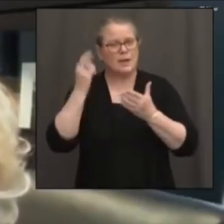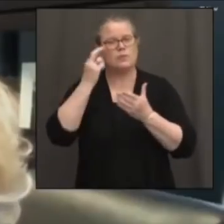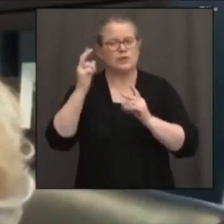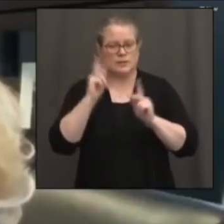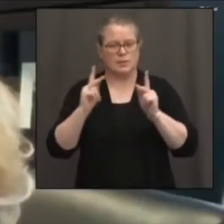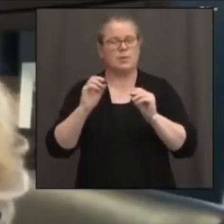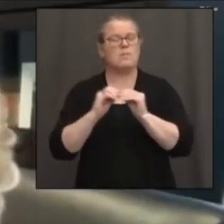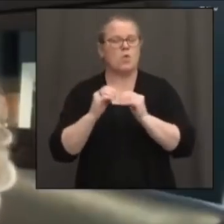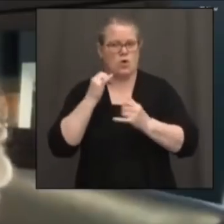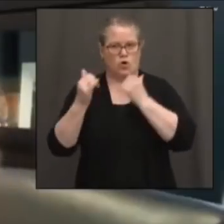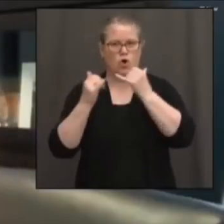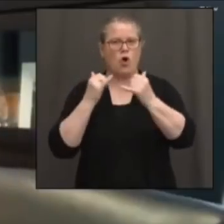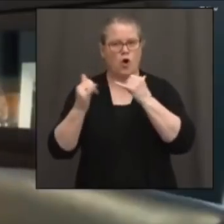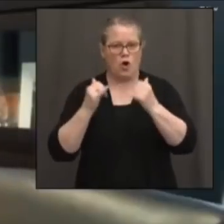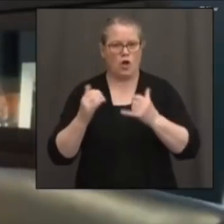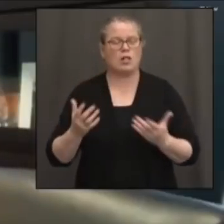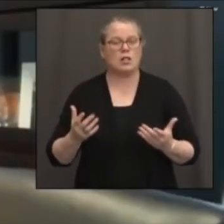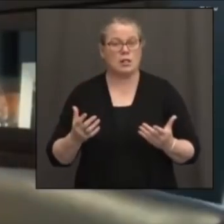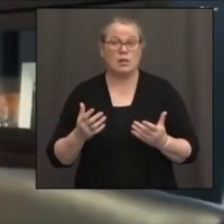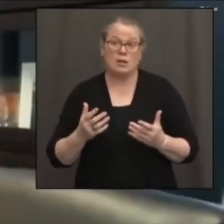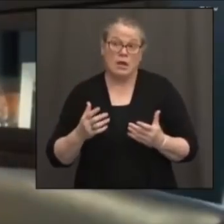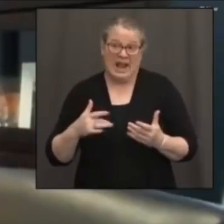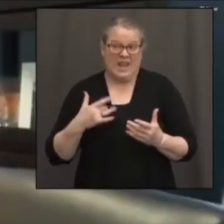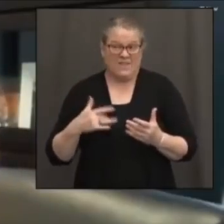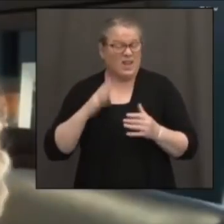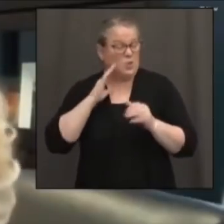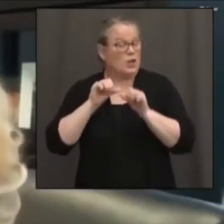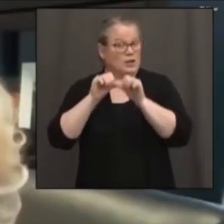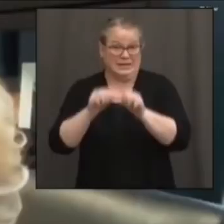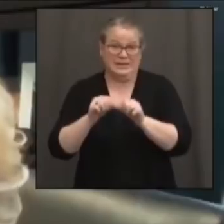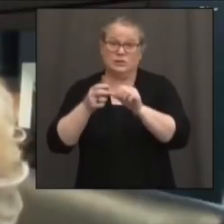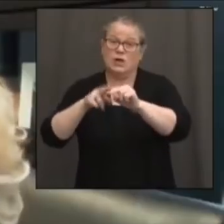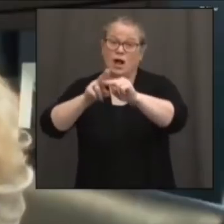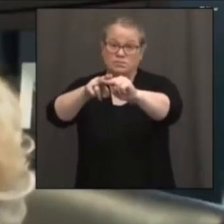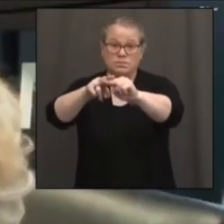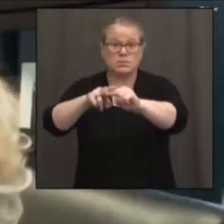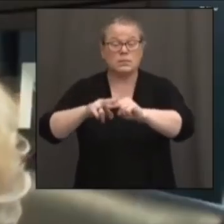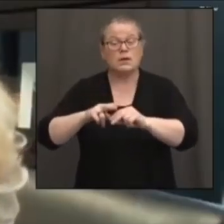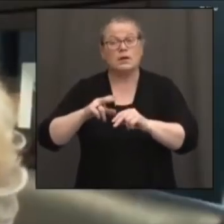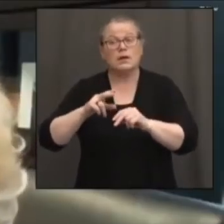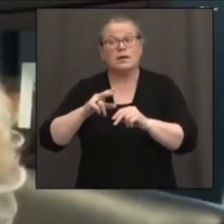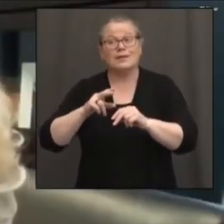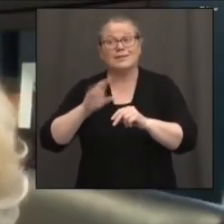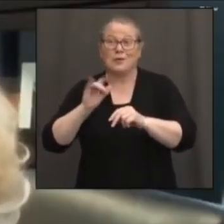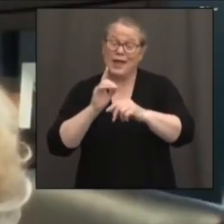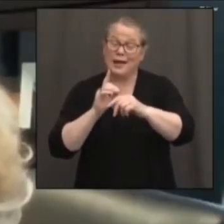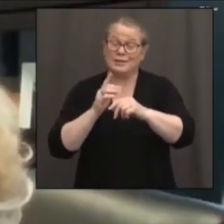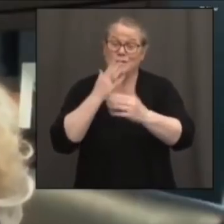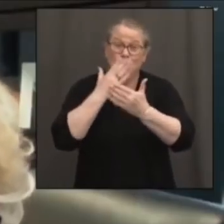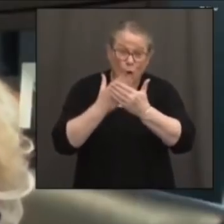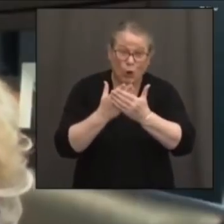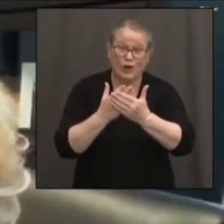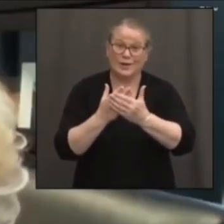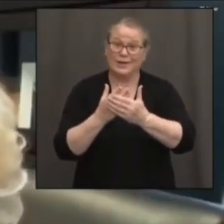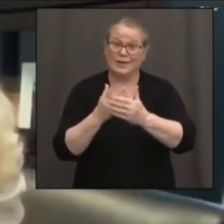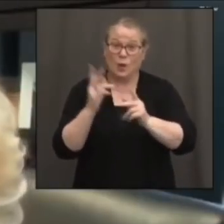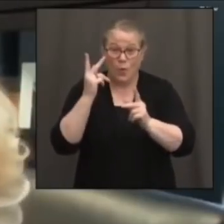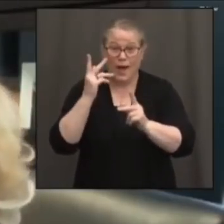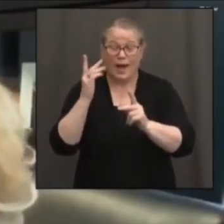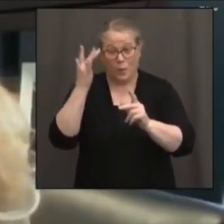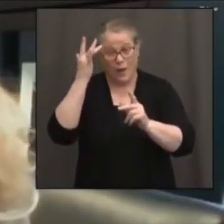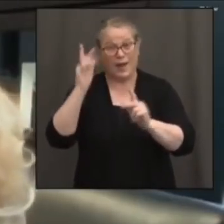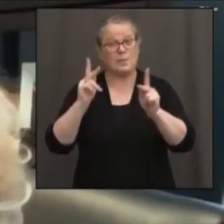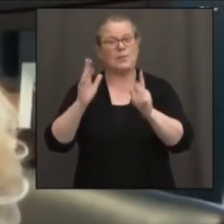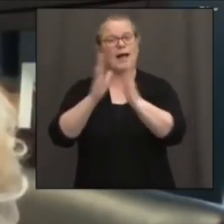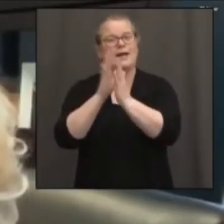have exacerbated, and I think will continue to do so. I think, in some ways, it's a very good thing. People are asking for help, and we hope that